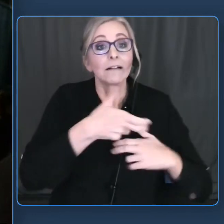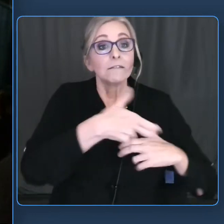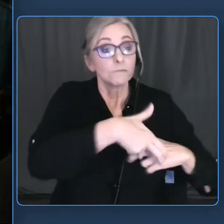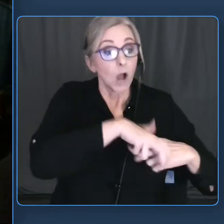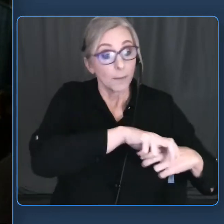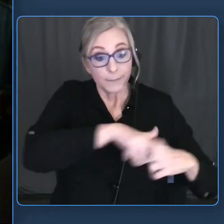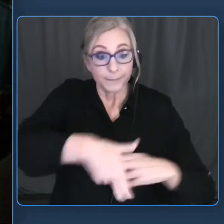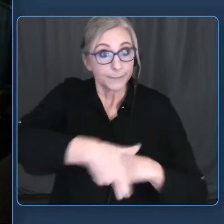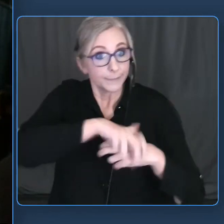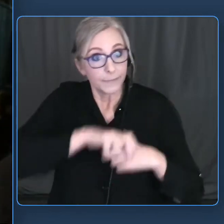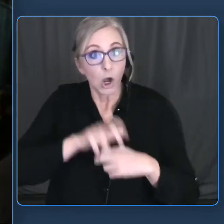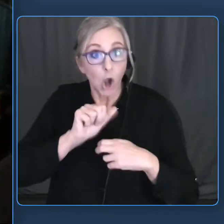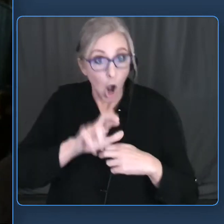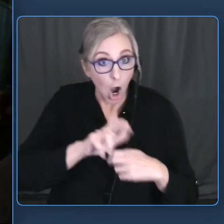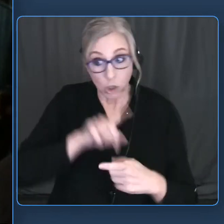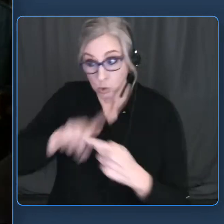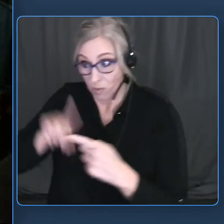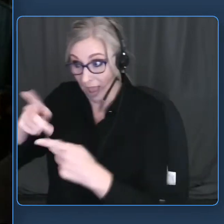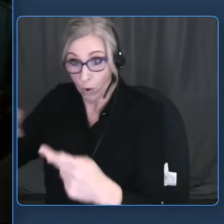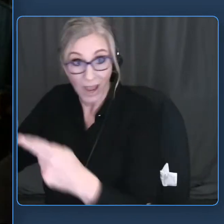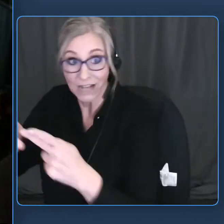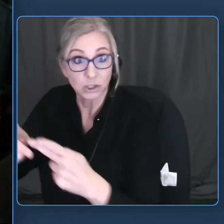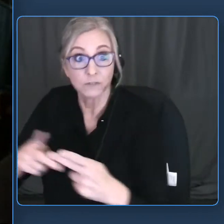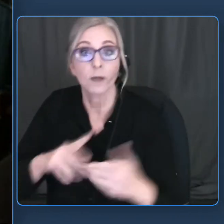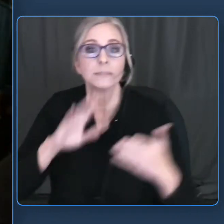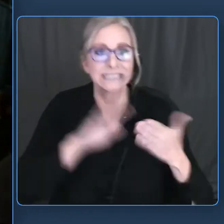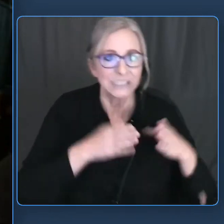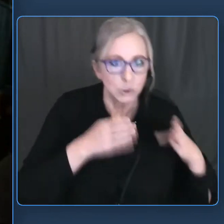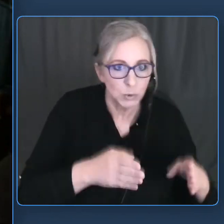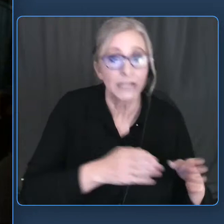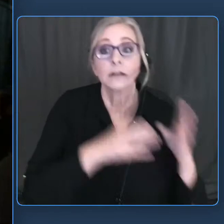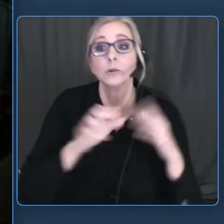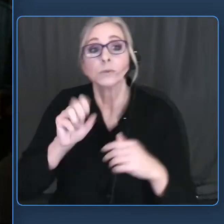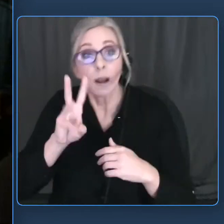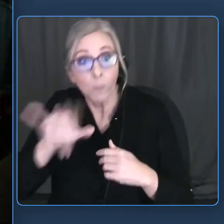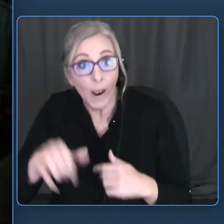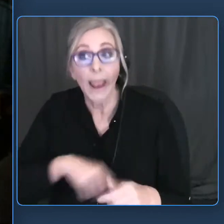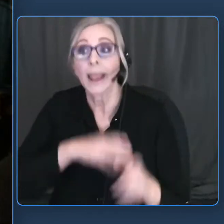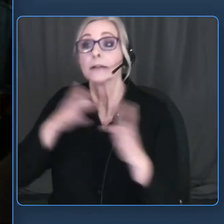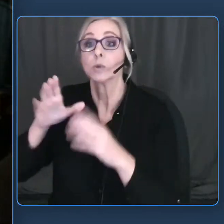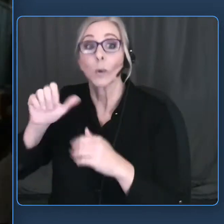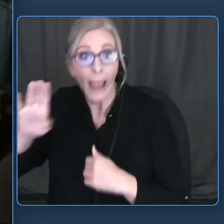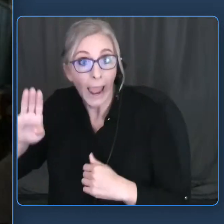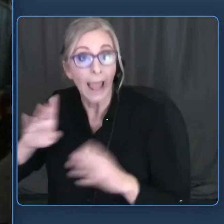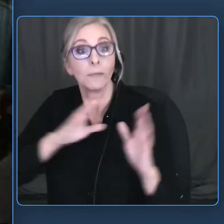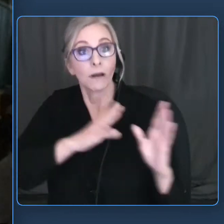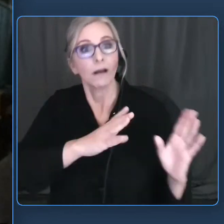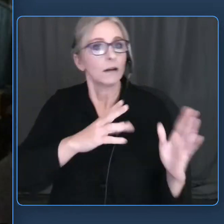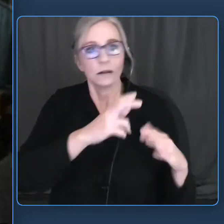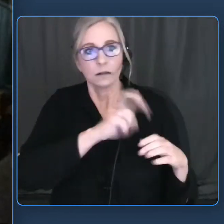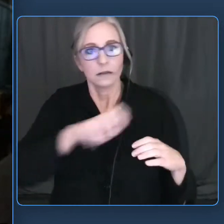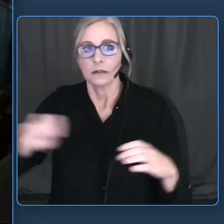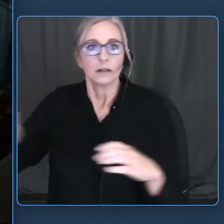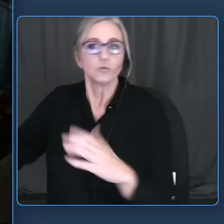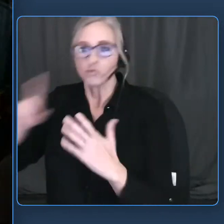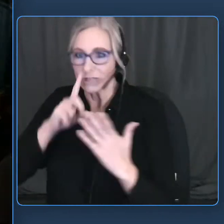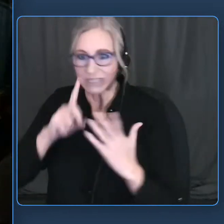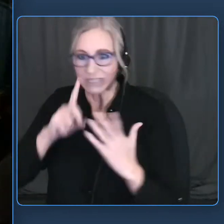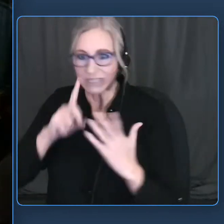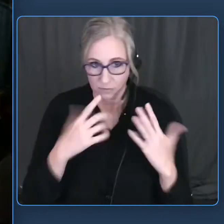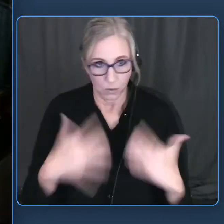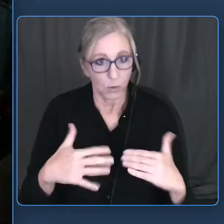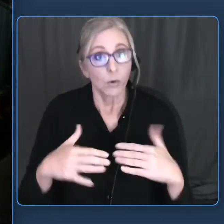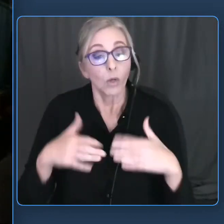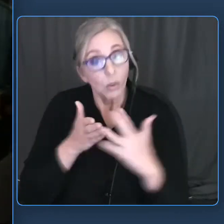car to the location. I'm going from a city street to a subway to a cab to, just to motivate and navigate